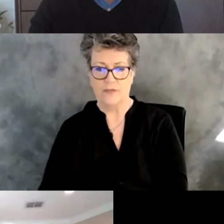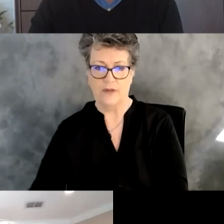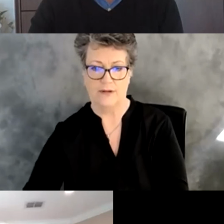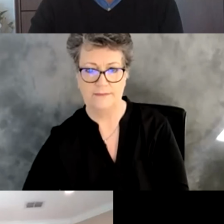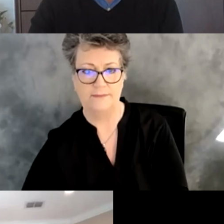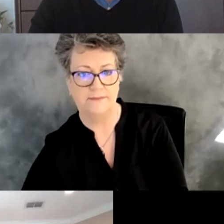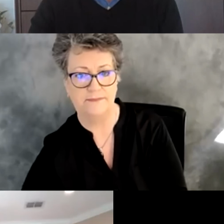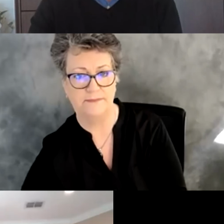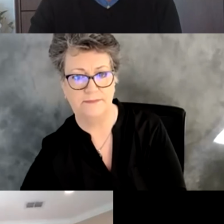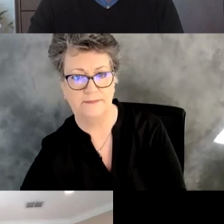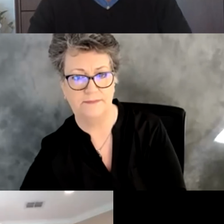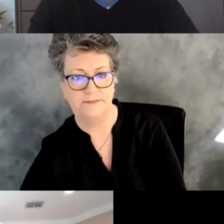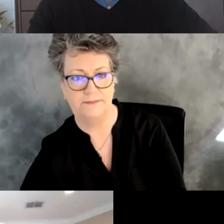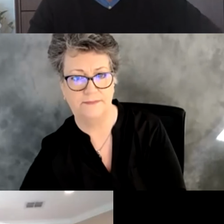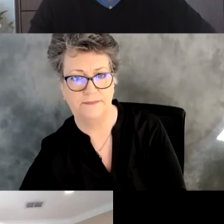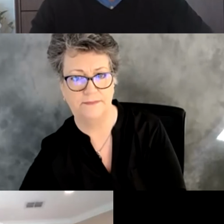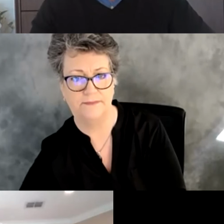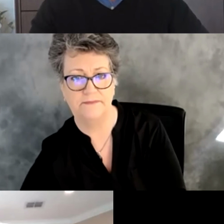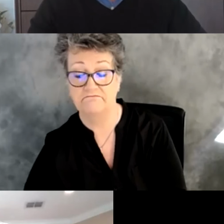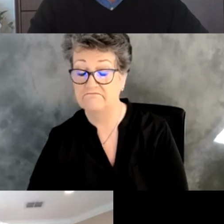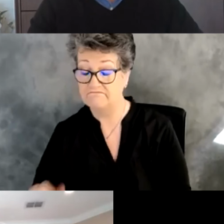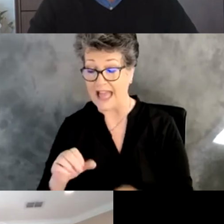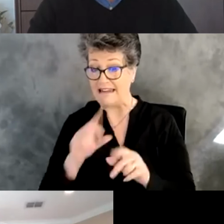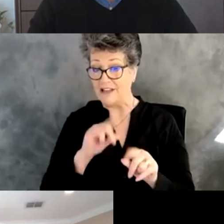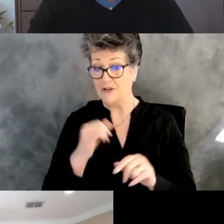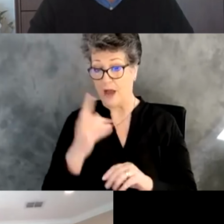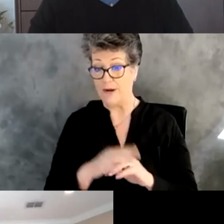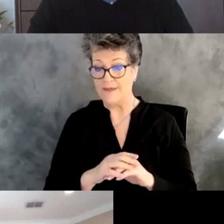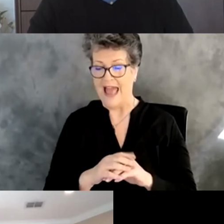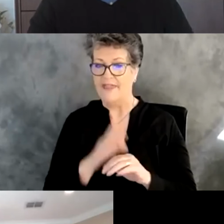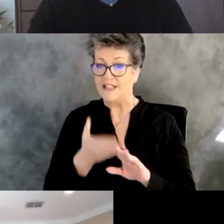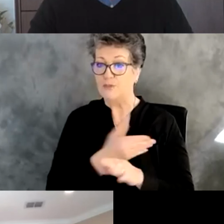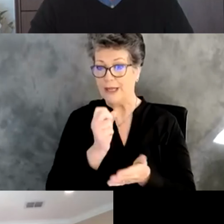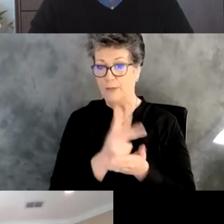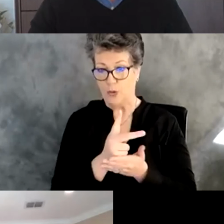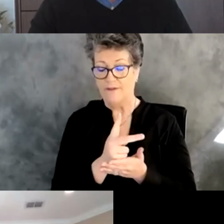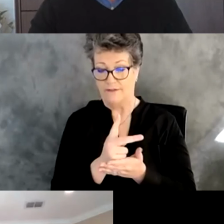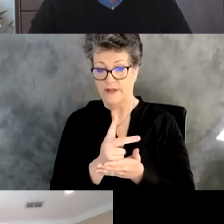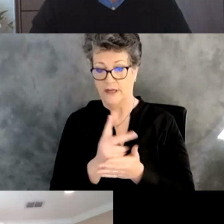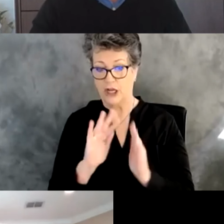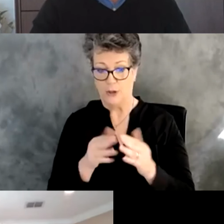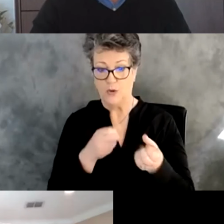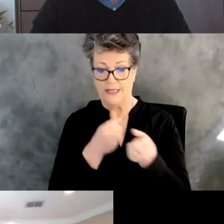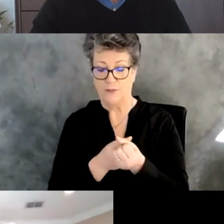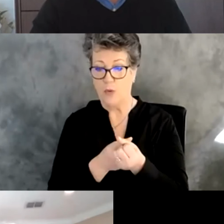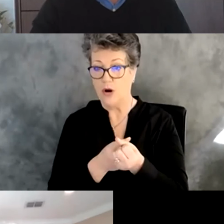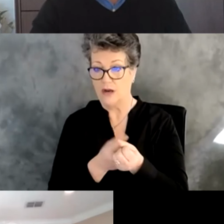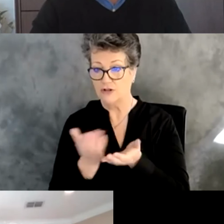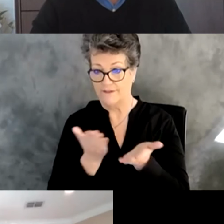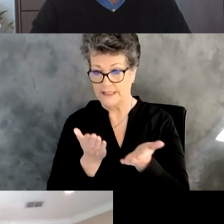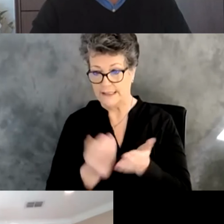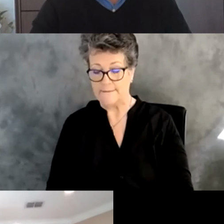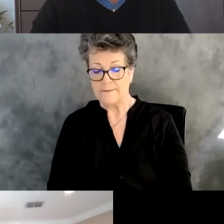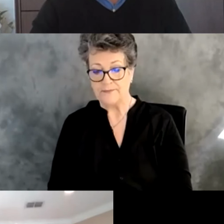Okay, I can take that one. So the respite services is one of the pre-approved community supports, and